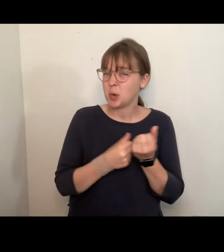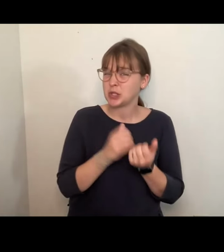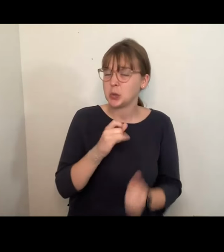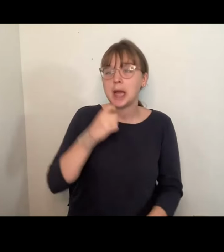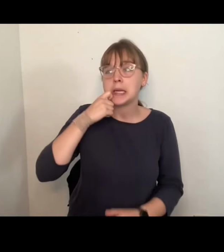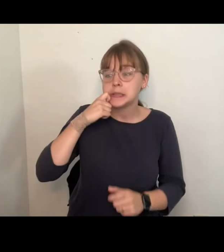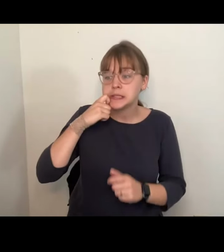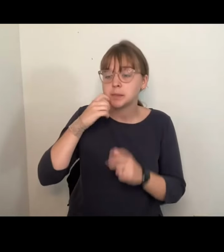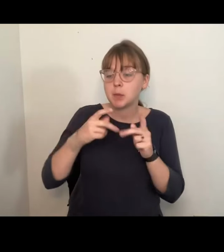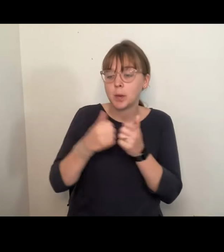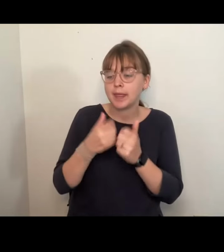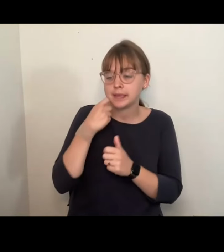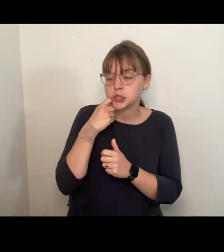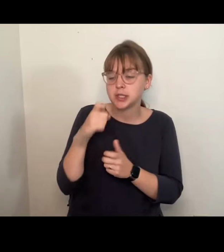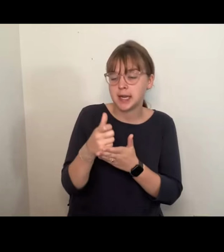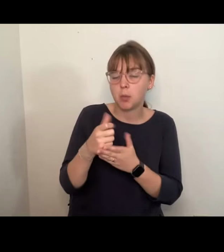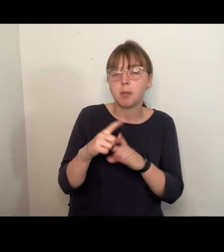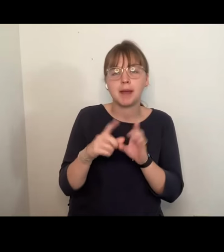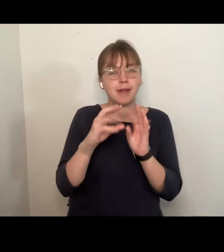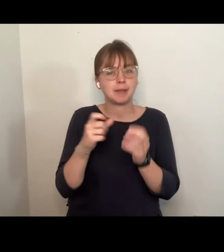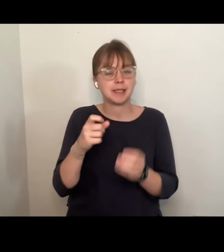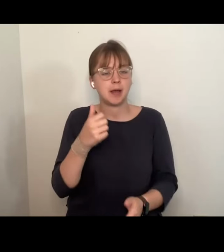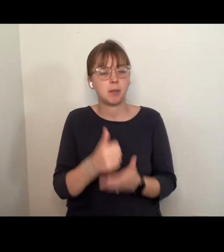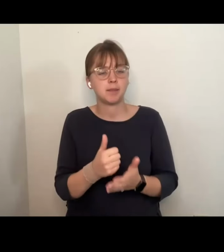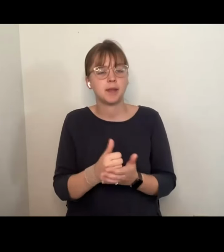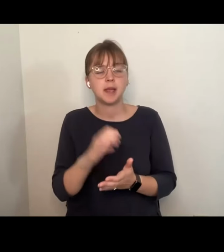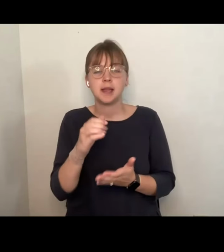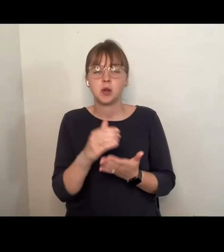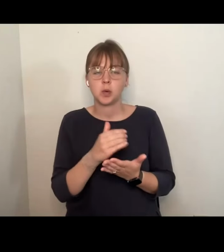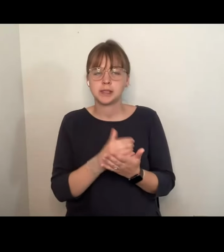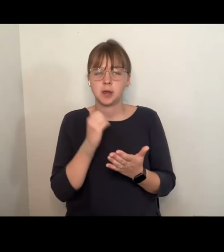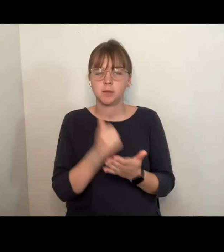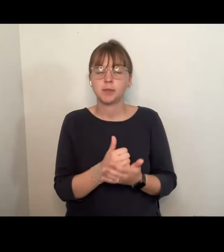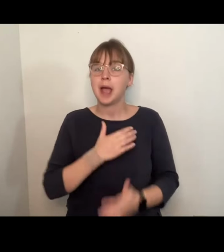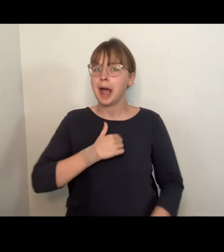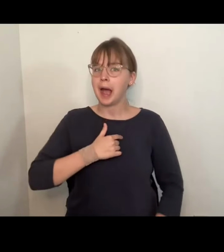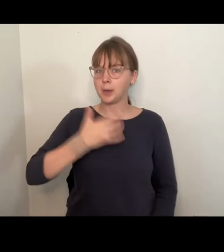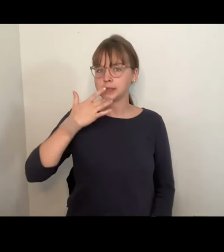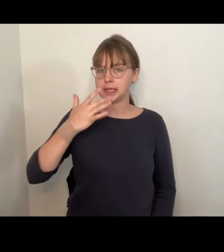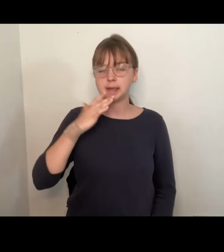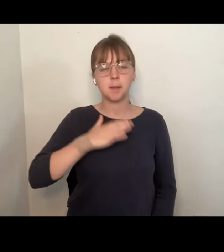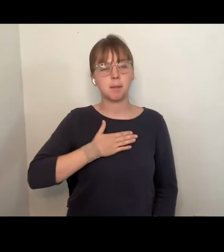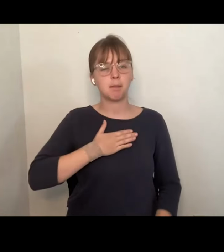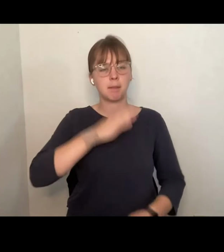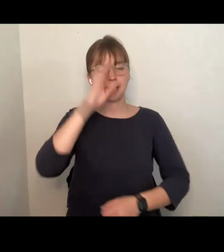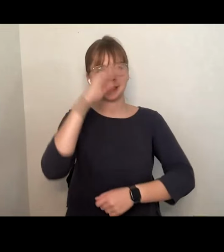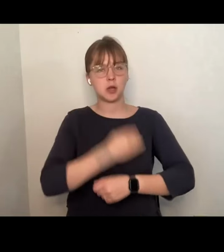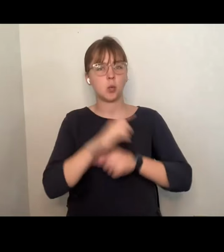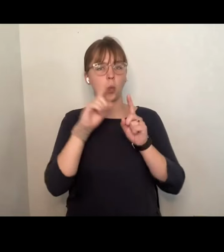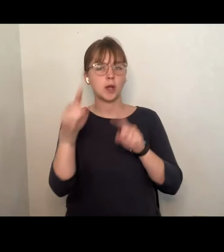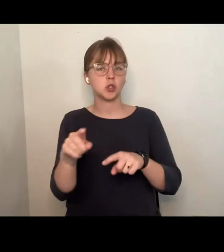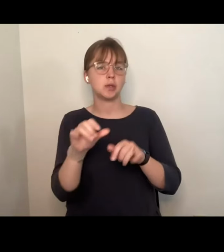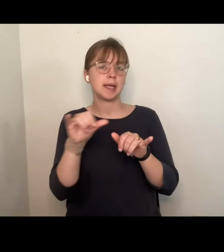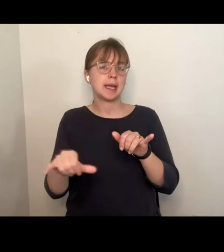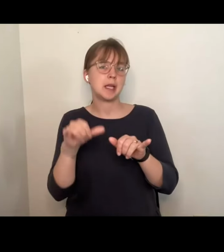has been, we wanted to do it for so long. I was very fortunate when my son went to inpatient treatment that his rehabilitation facility